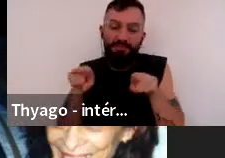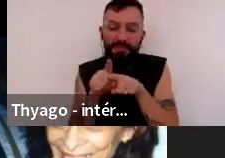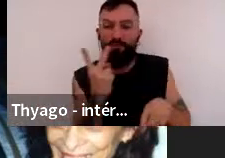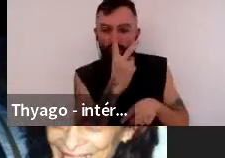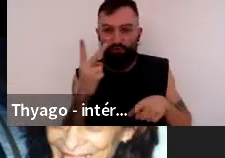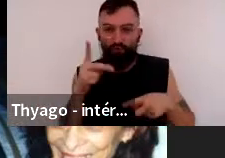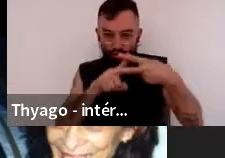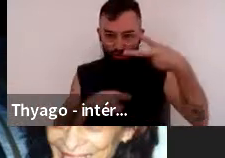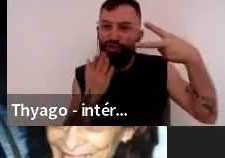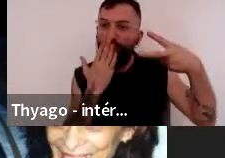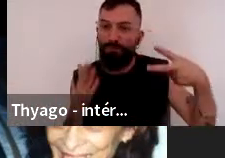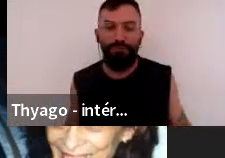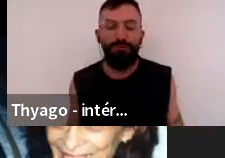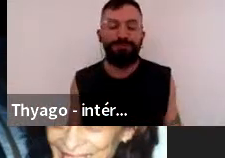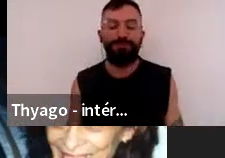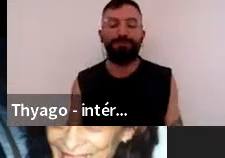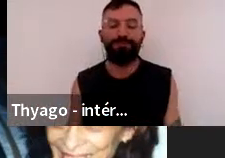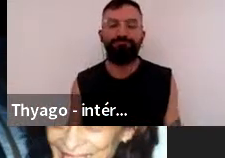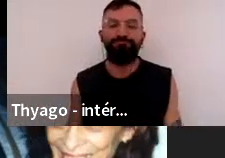Okay, sorry.